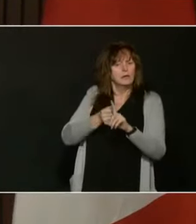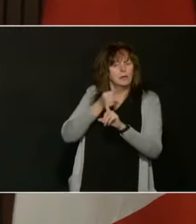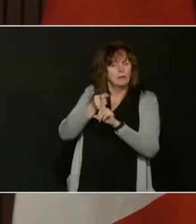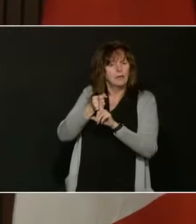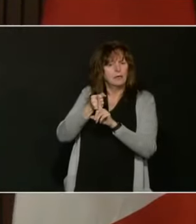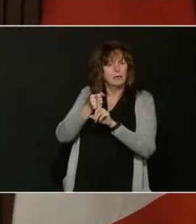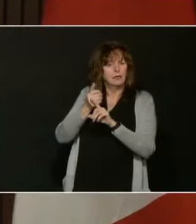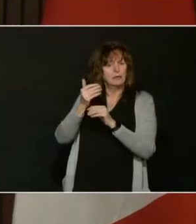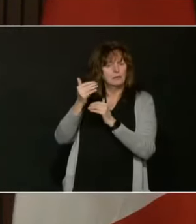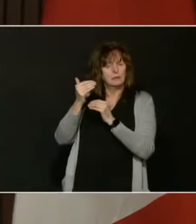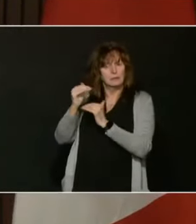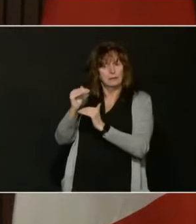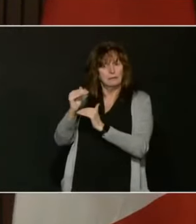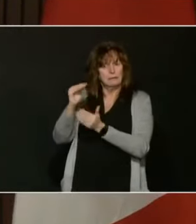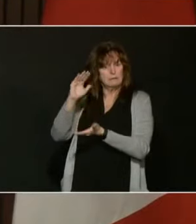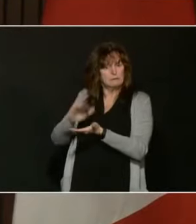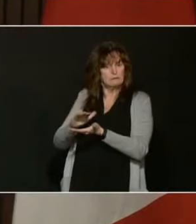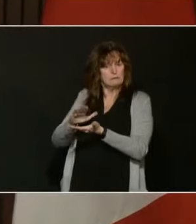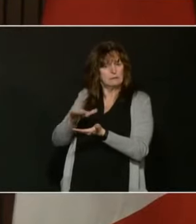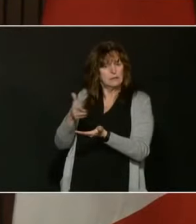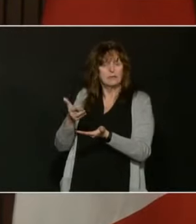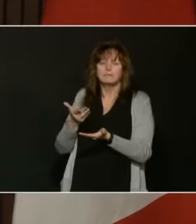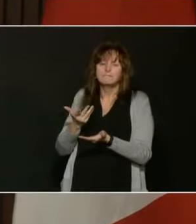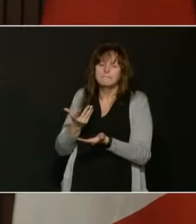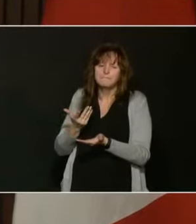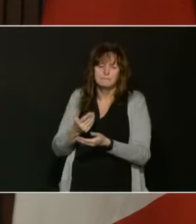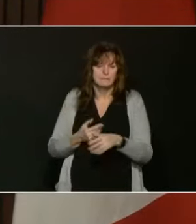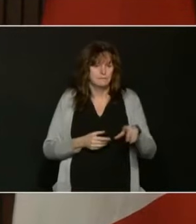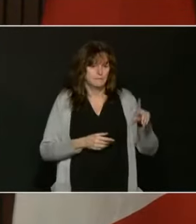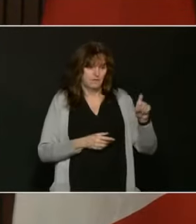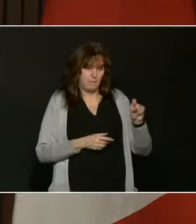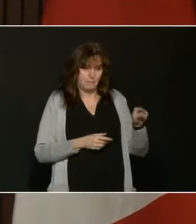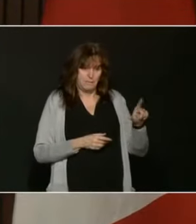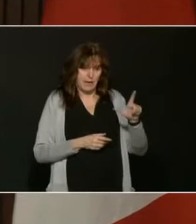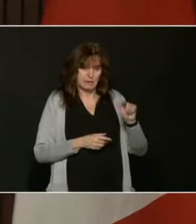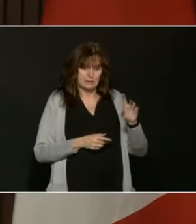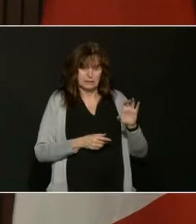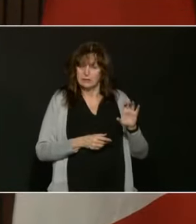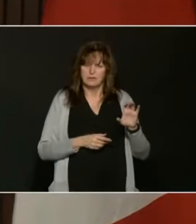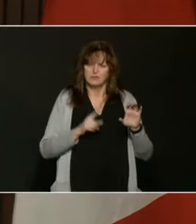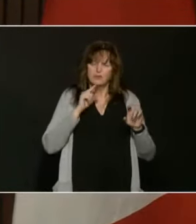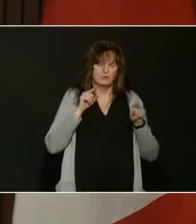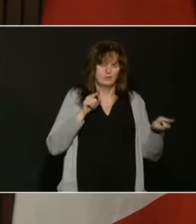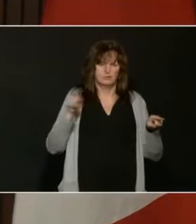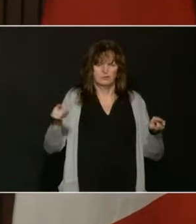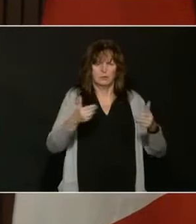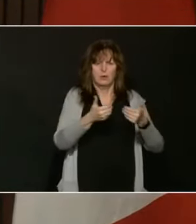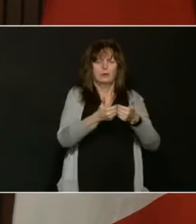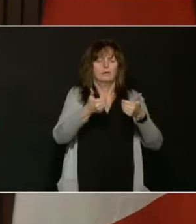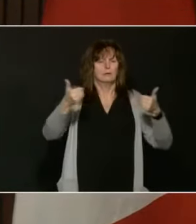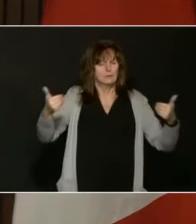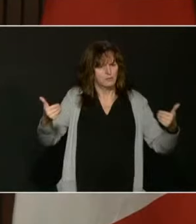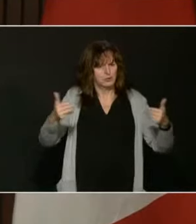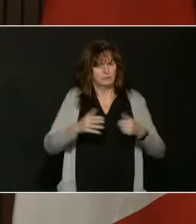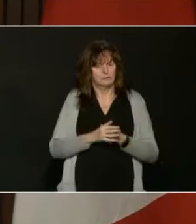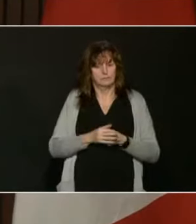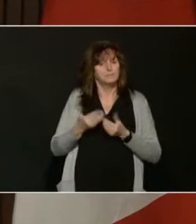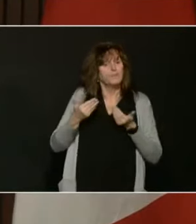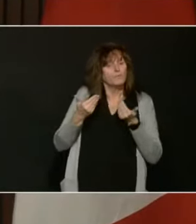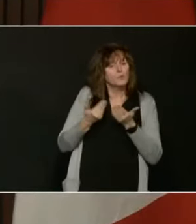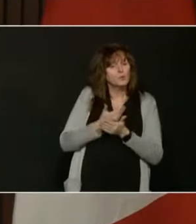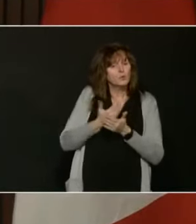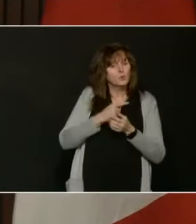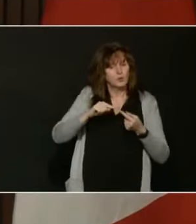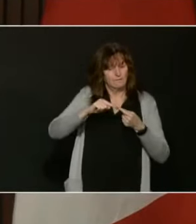those do not come from long-term care homes. There is this concern, I think, that the new variants may be more severe, and so